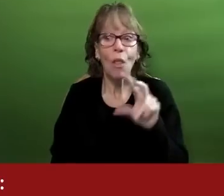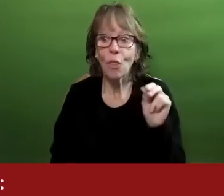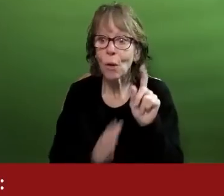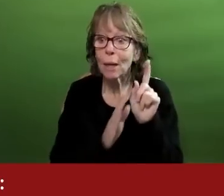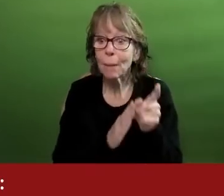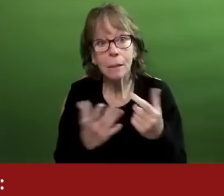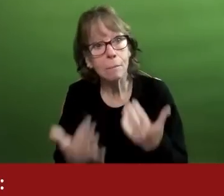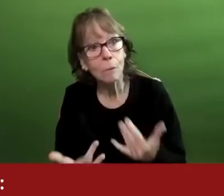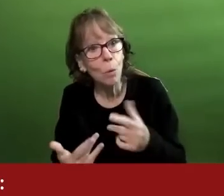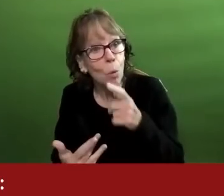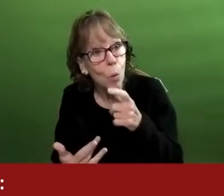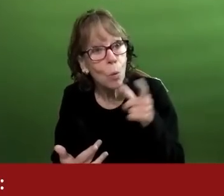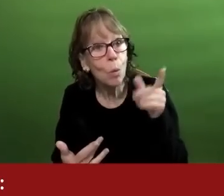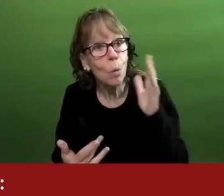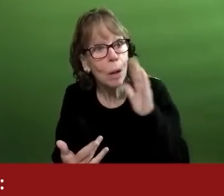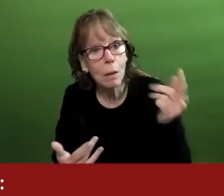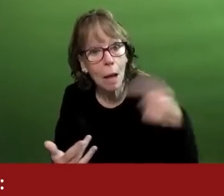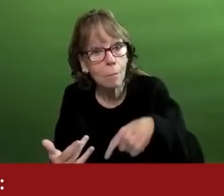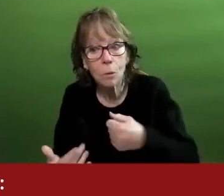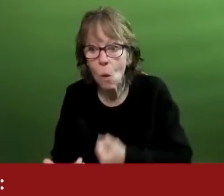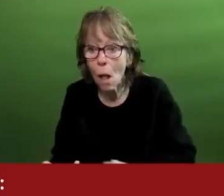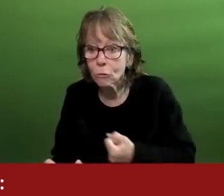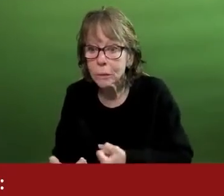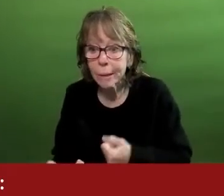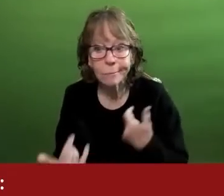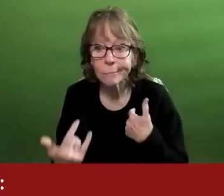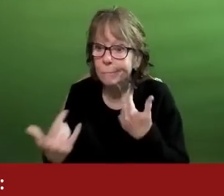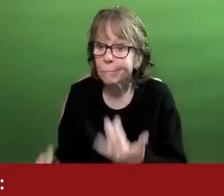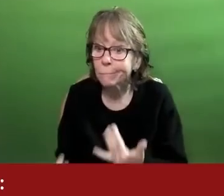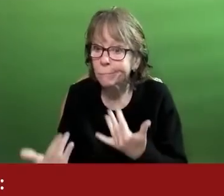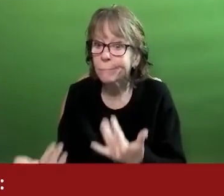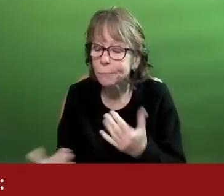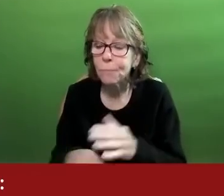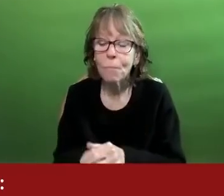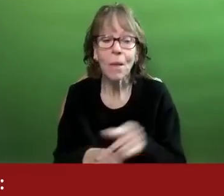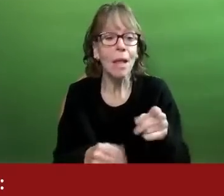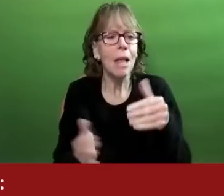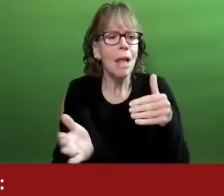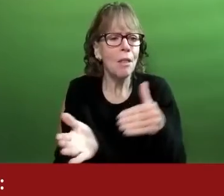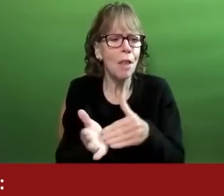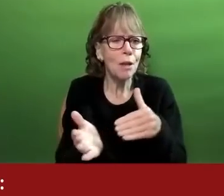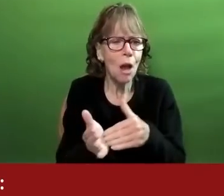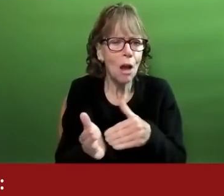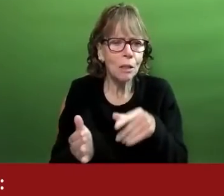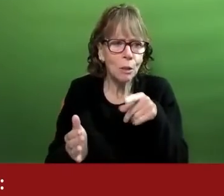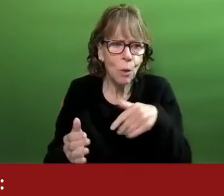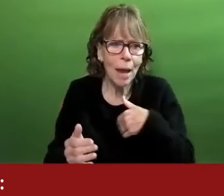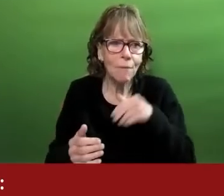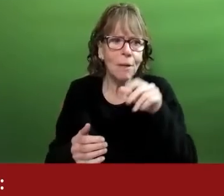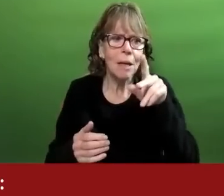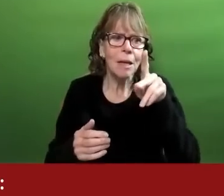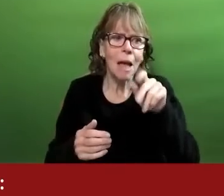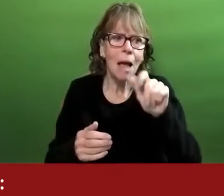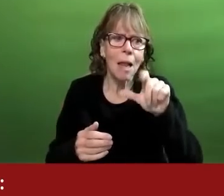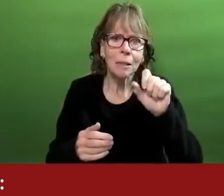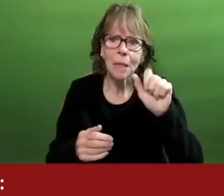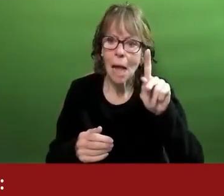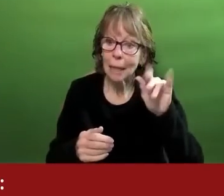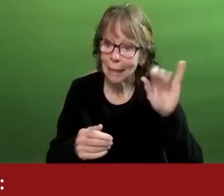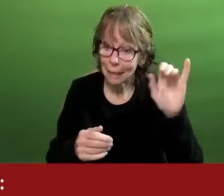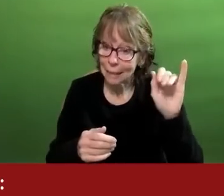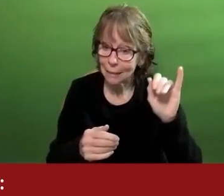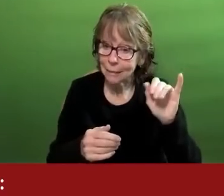out who was going to give me an ultrasound. I was asked by a physician if having Kawasaki's disease was connected to